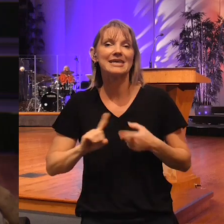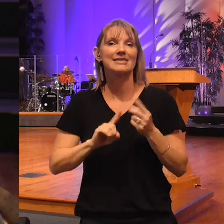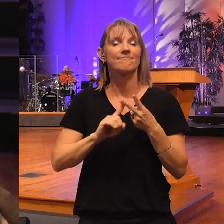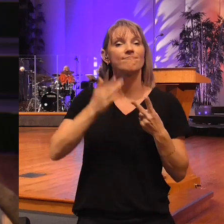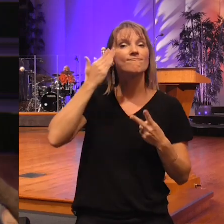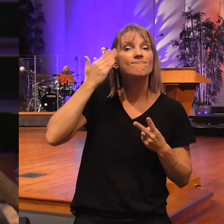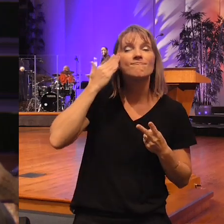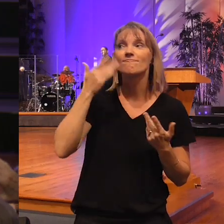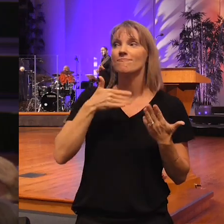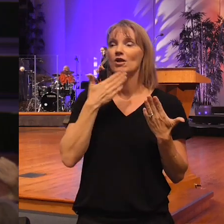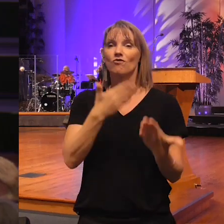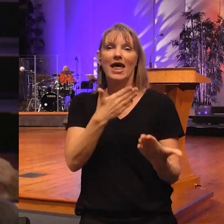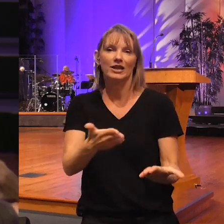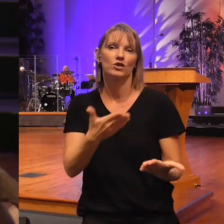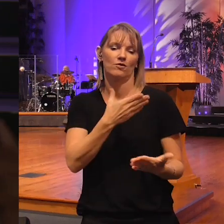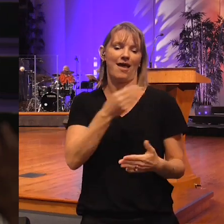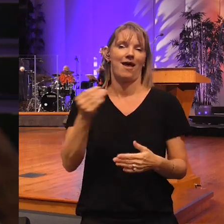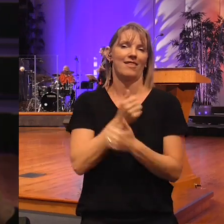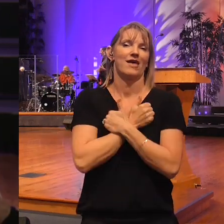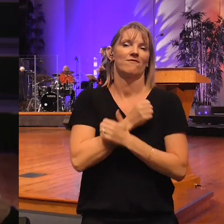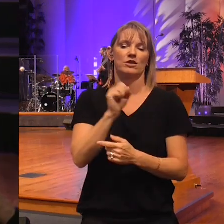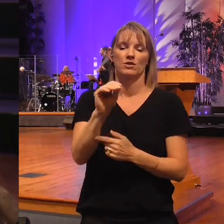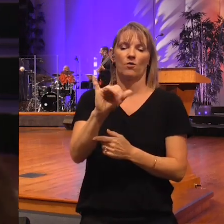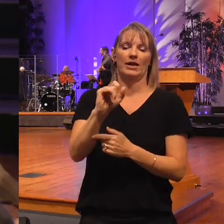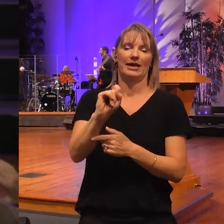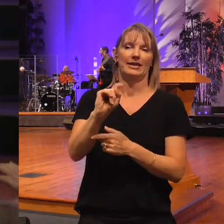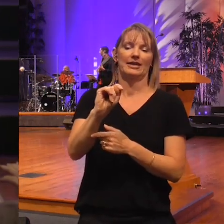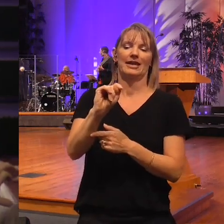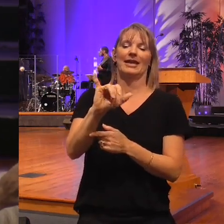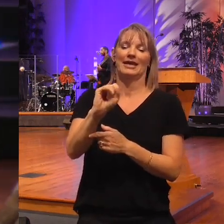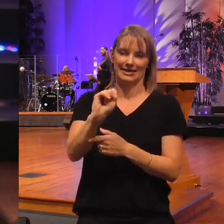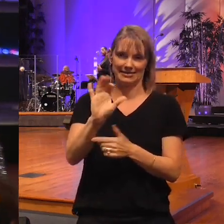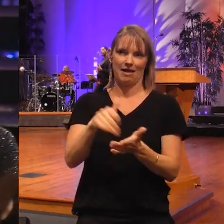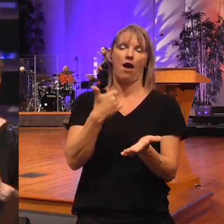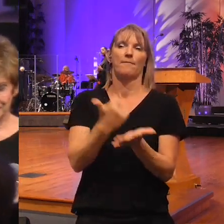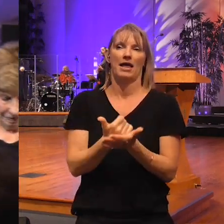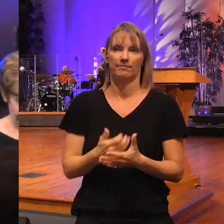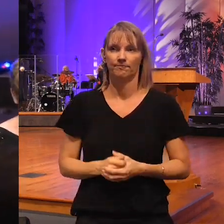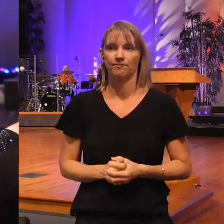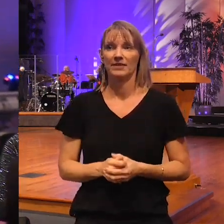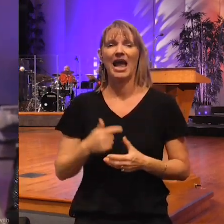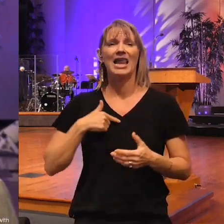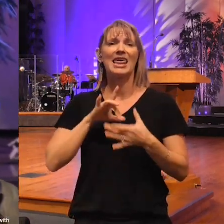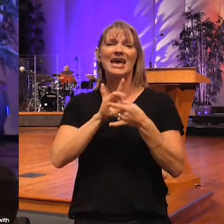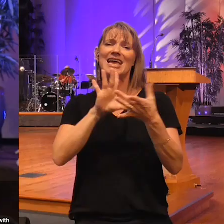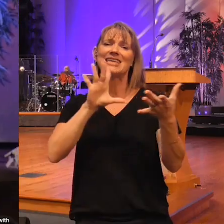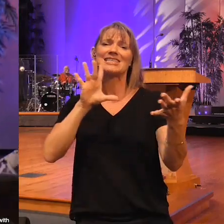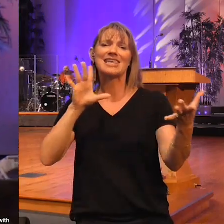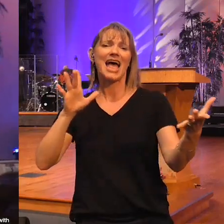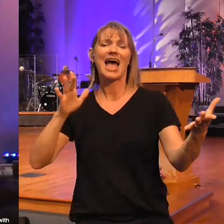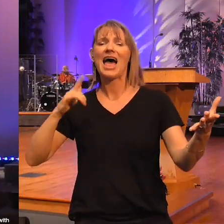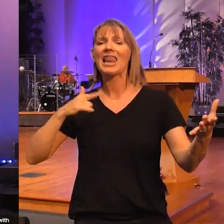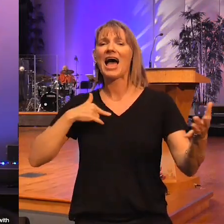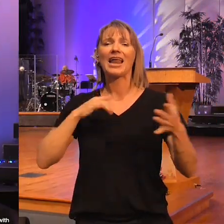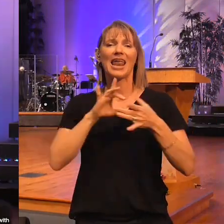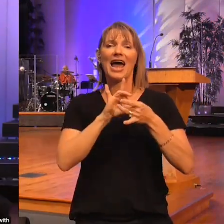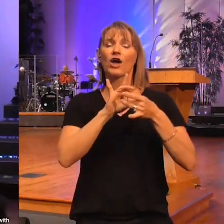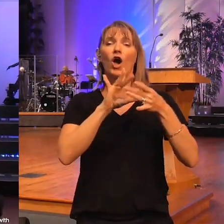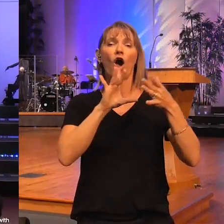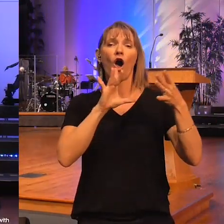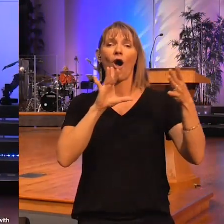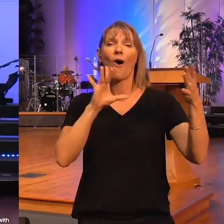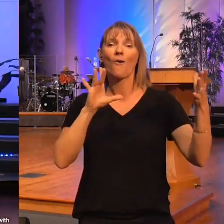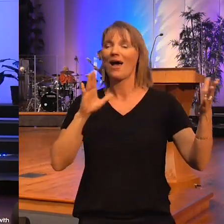assurance, gratitude, and love. And so it is. Amen. I release